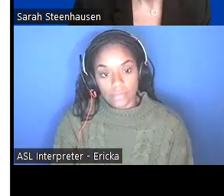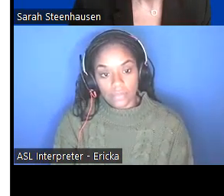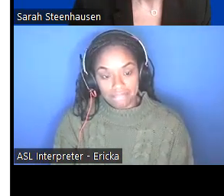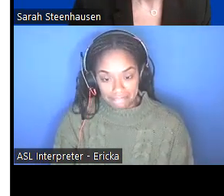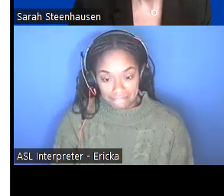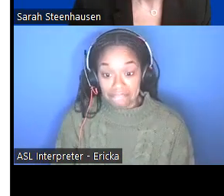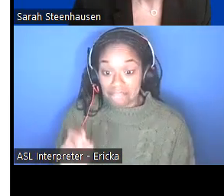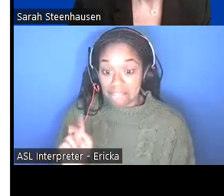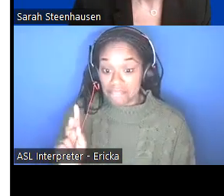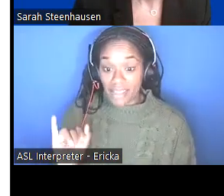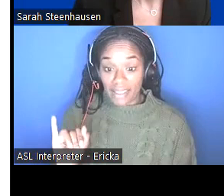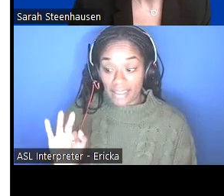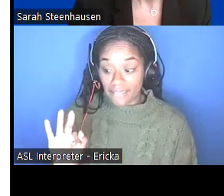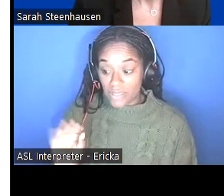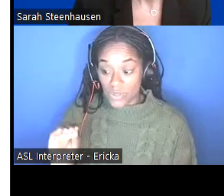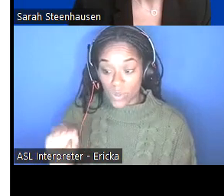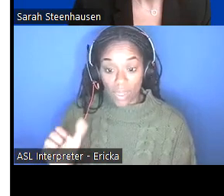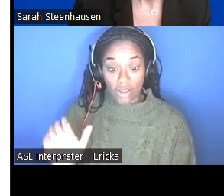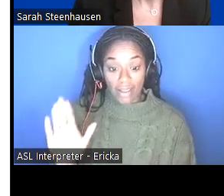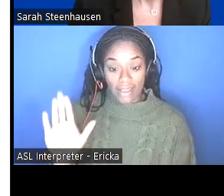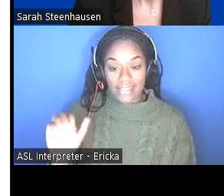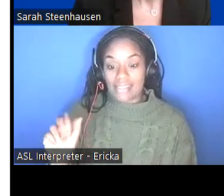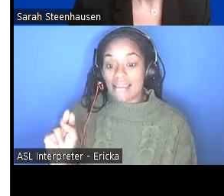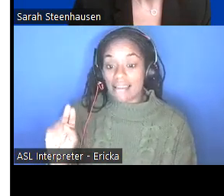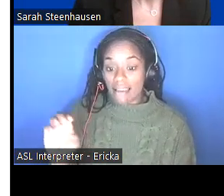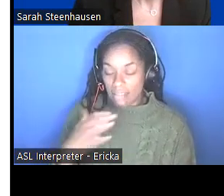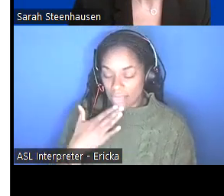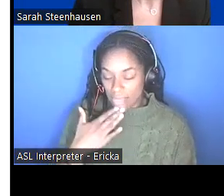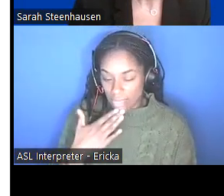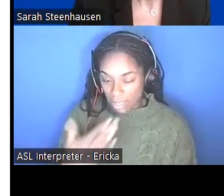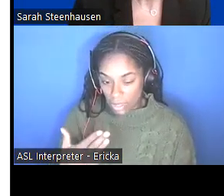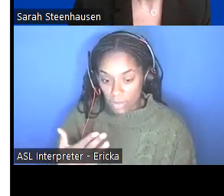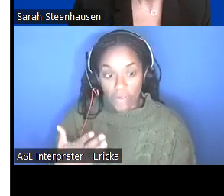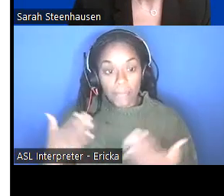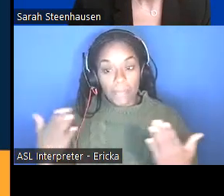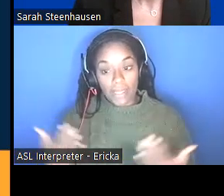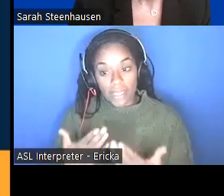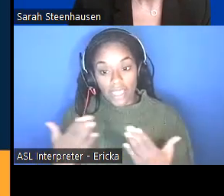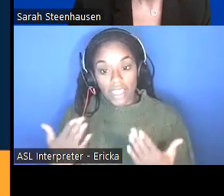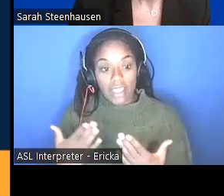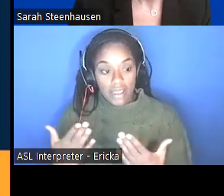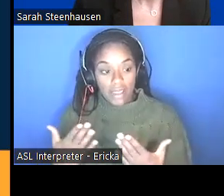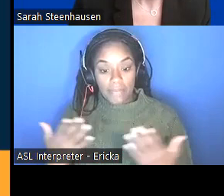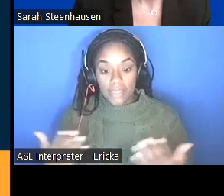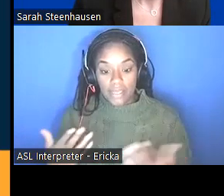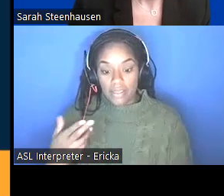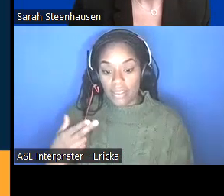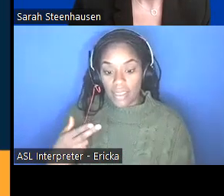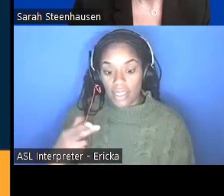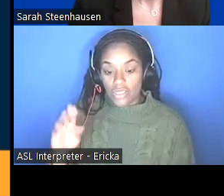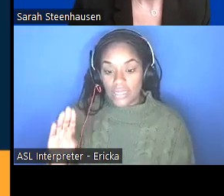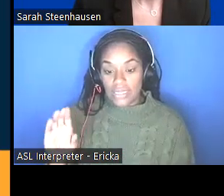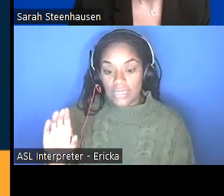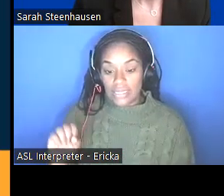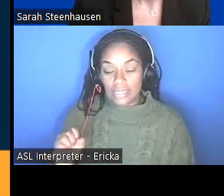Okay, if there are no further hands raised, Connie, thank you so much for being here and for being at the HCBS gap analysis